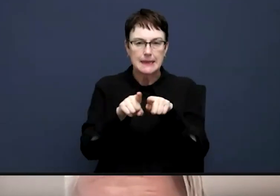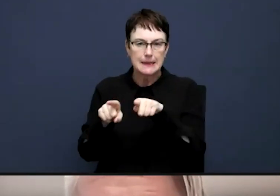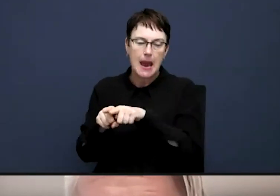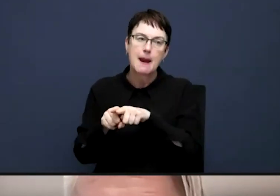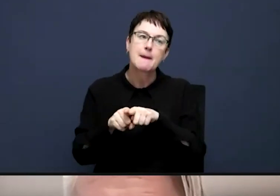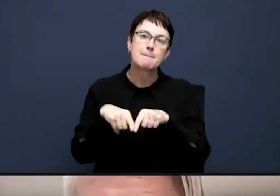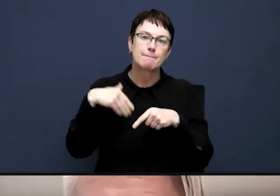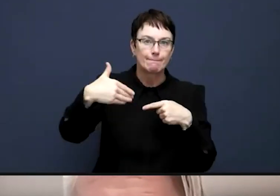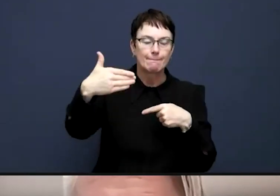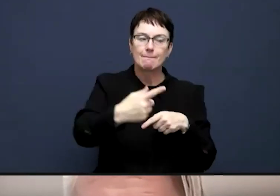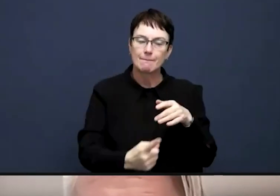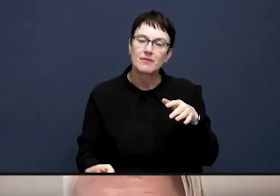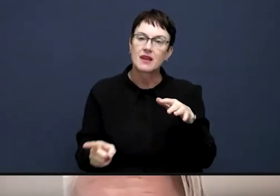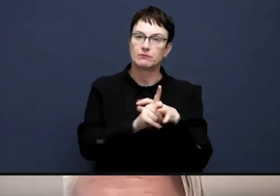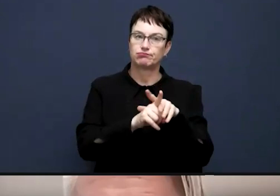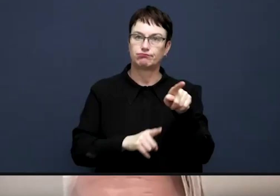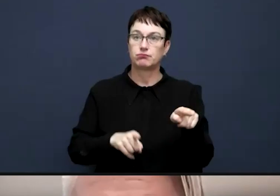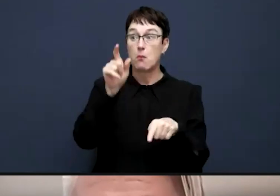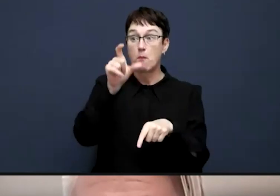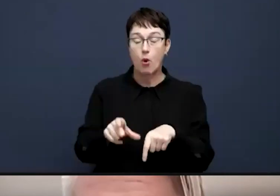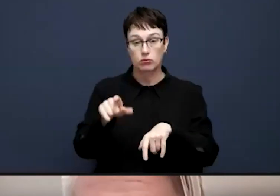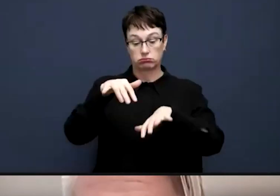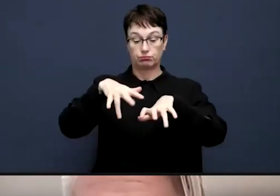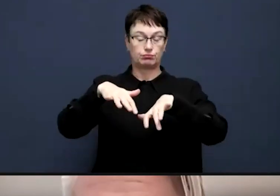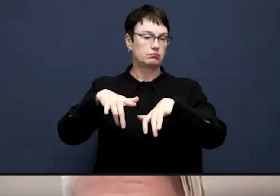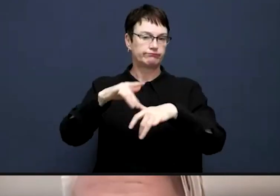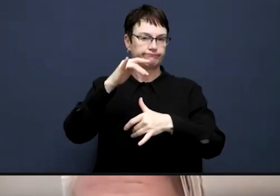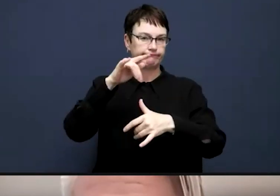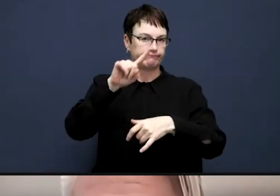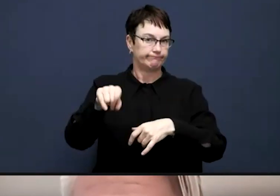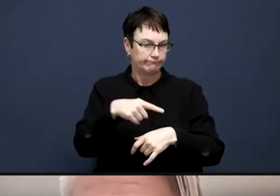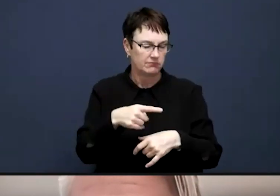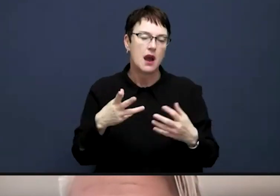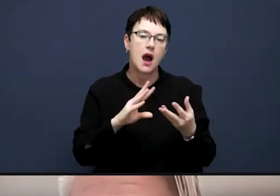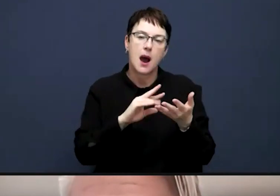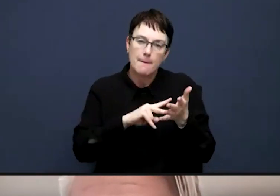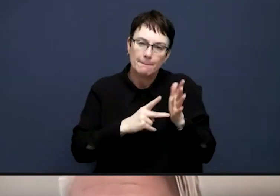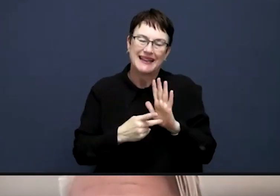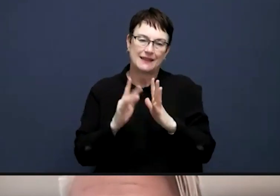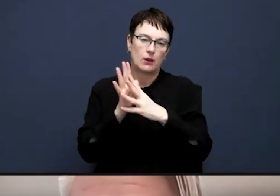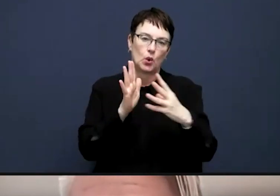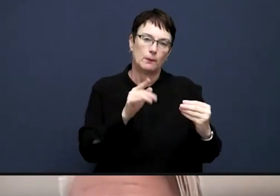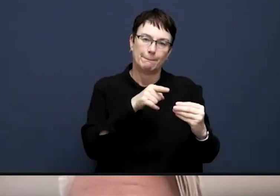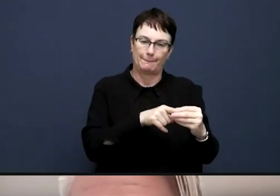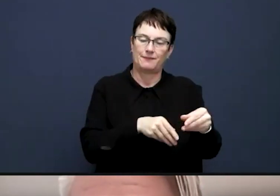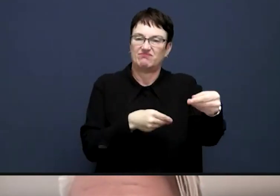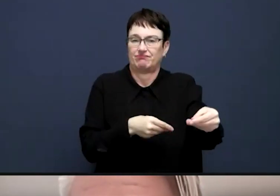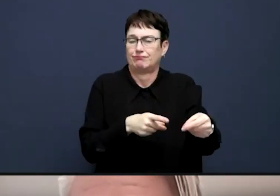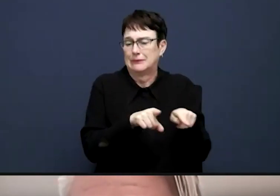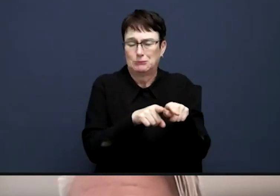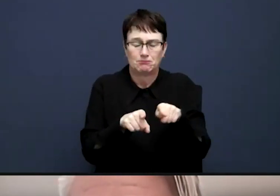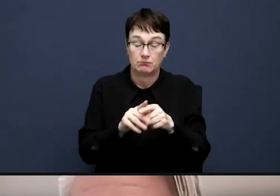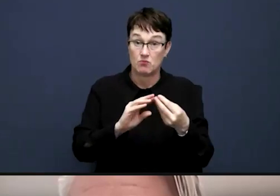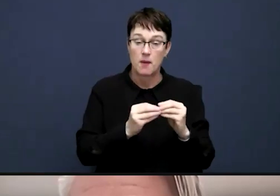than not. So I don't think EPUB has been understood as a document format. It's treated as an